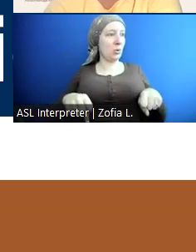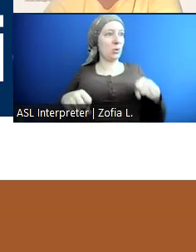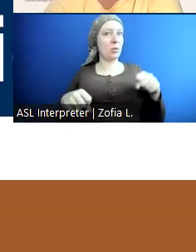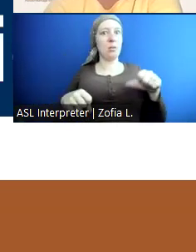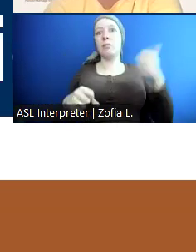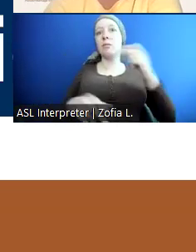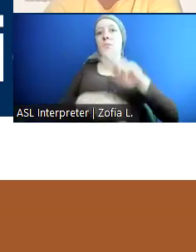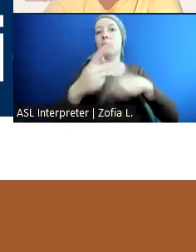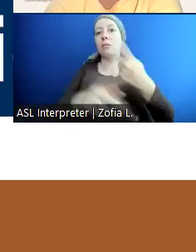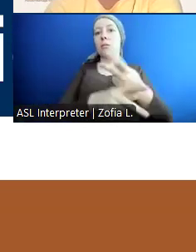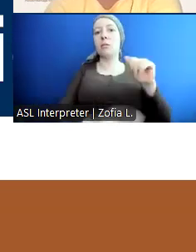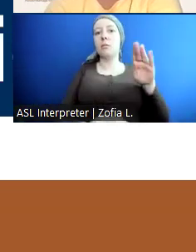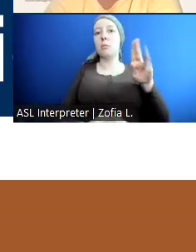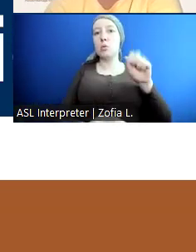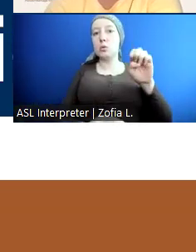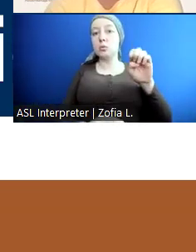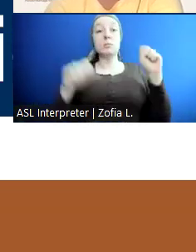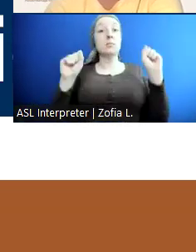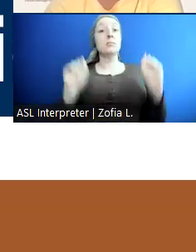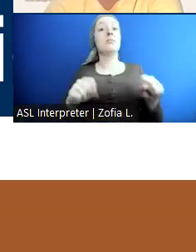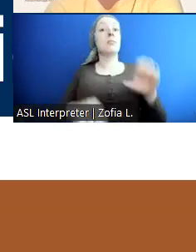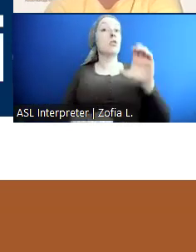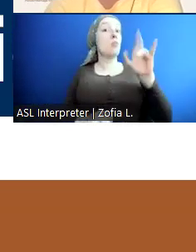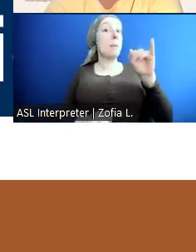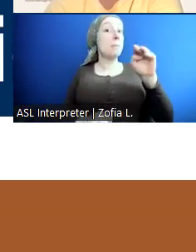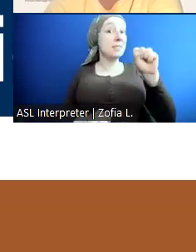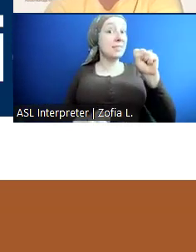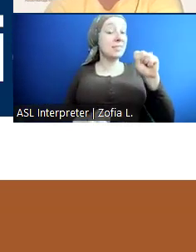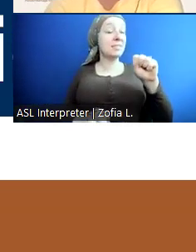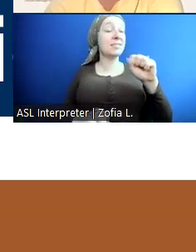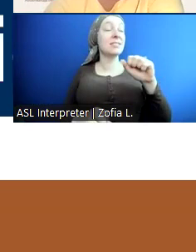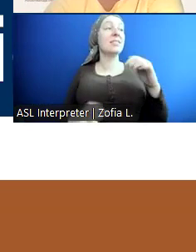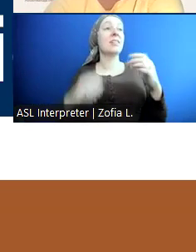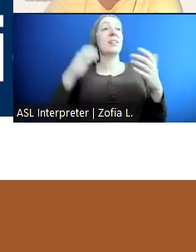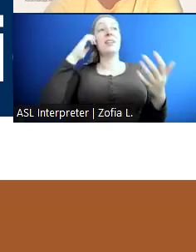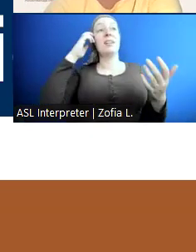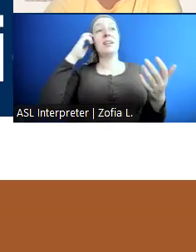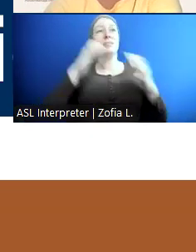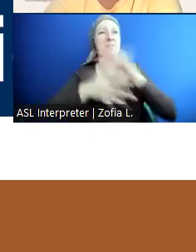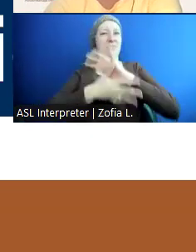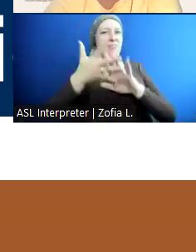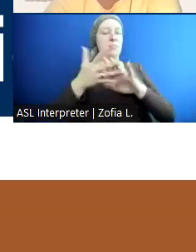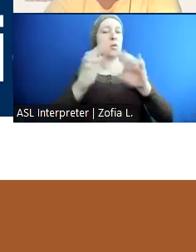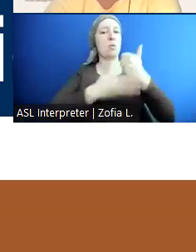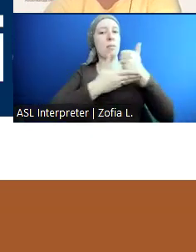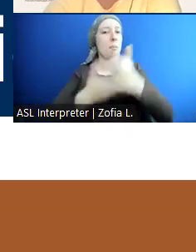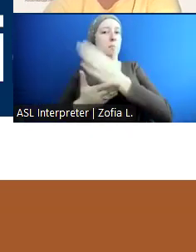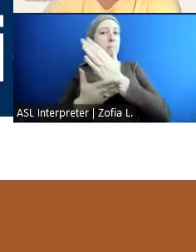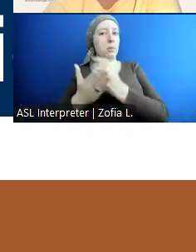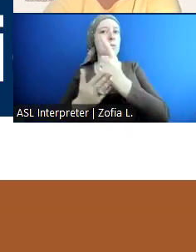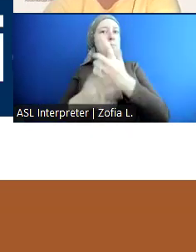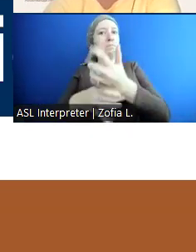other forms of abuse, potential crimes? That could, you know, help someone receive